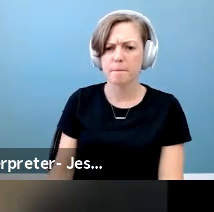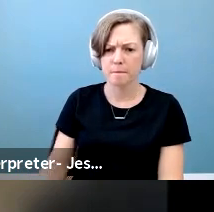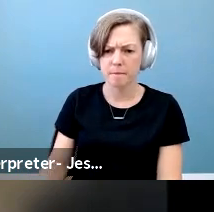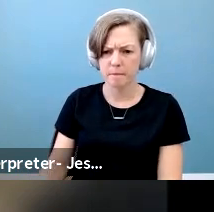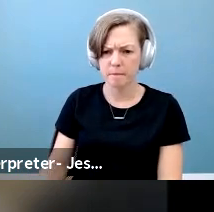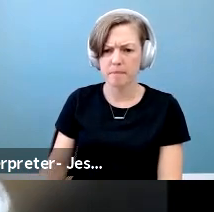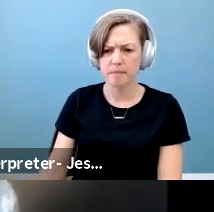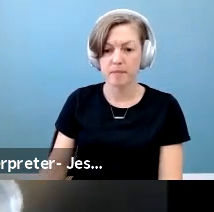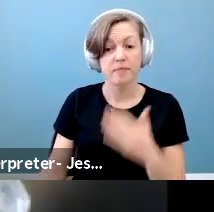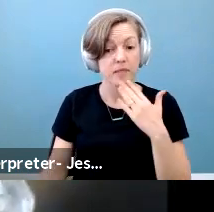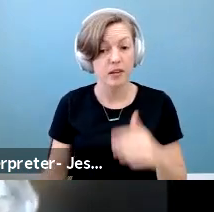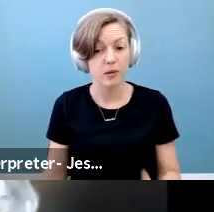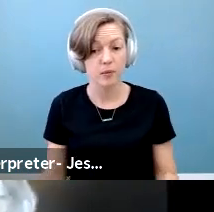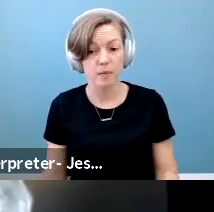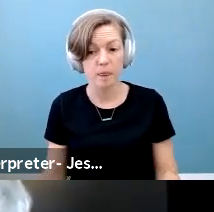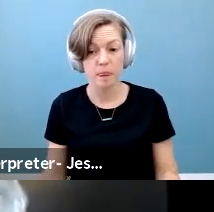Thank you.